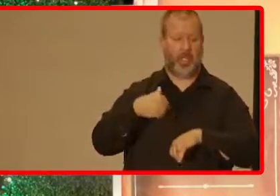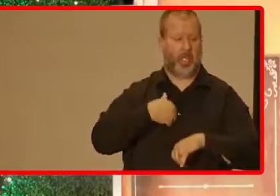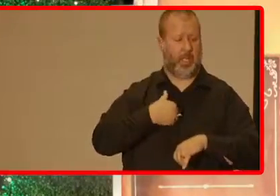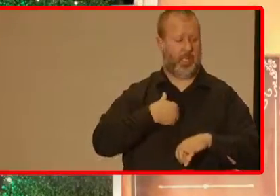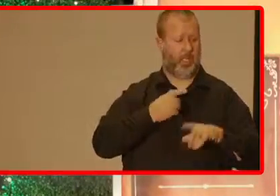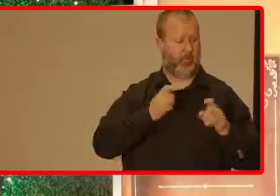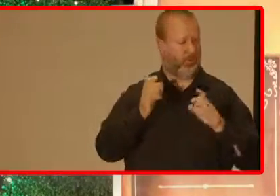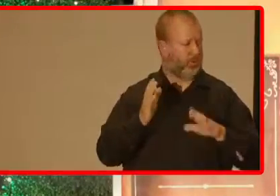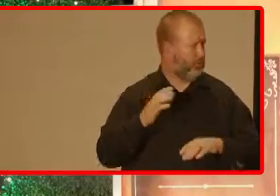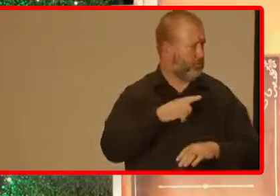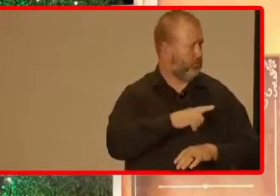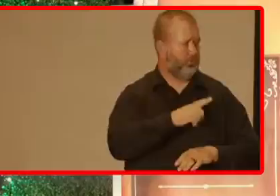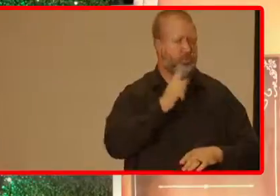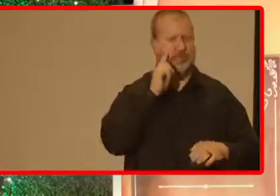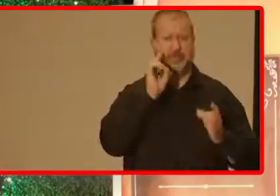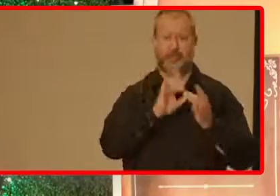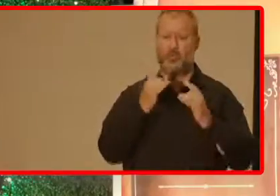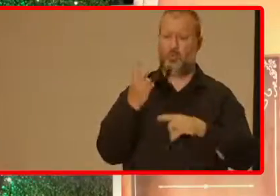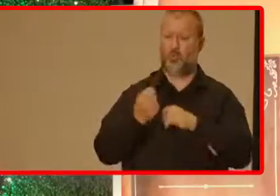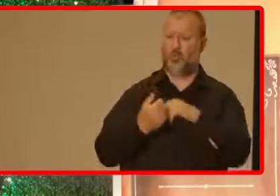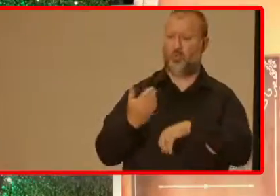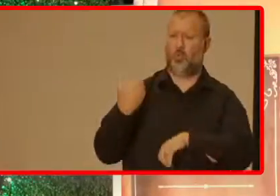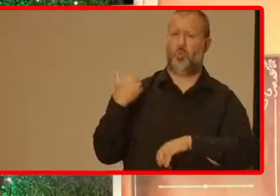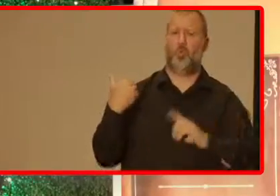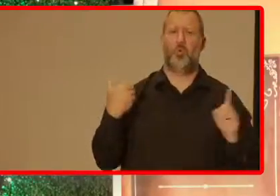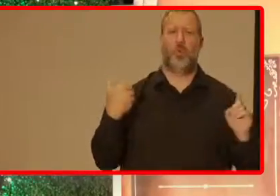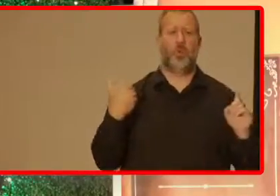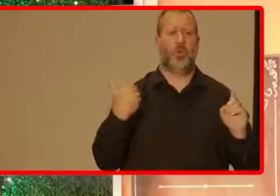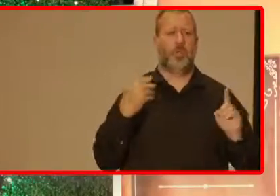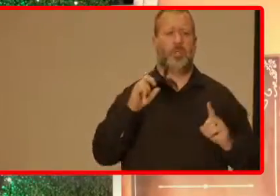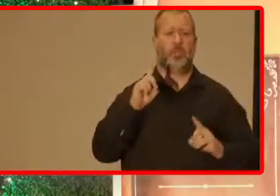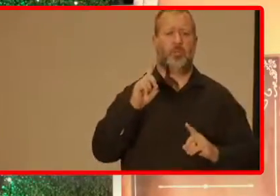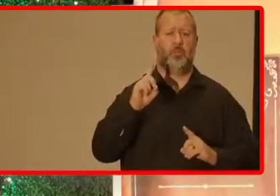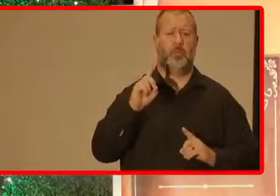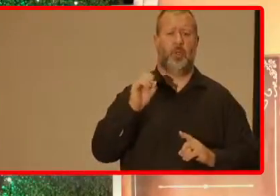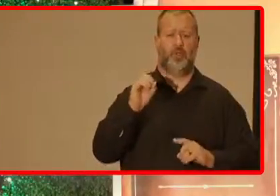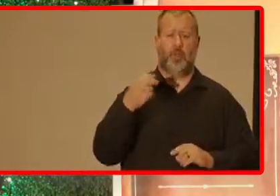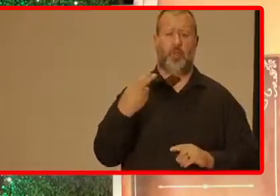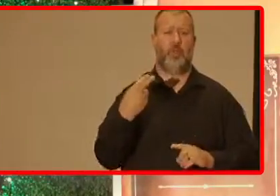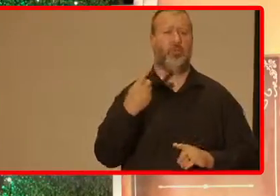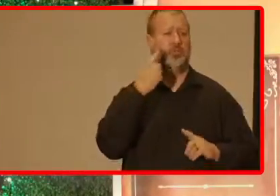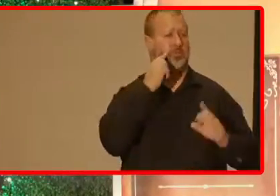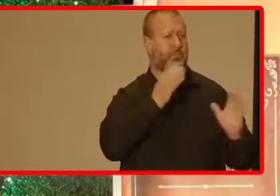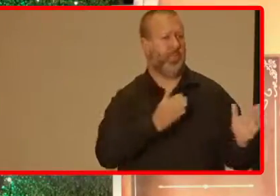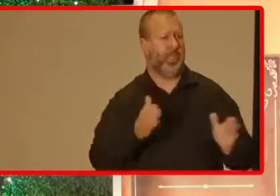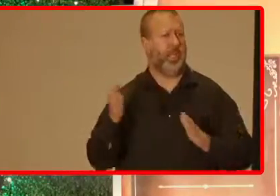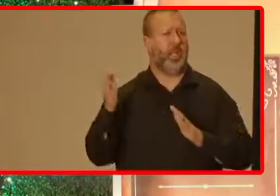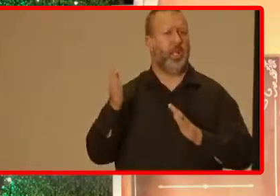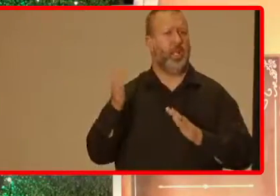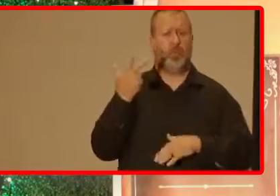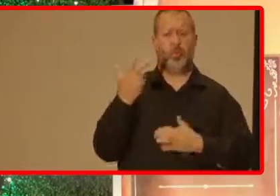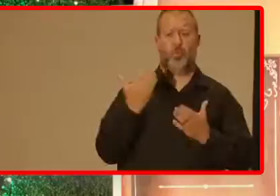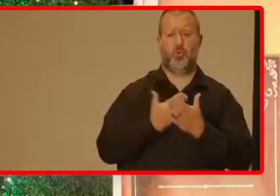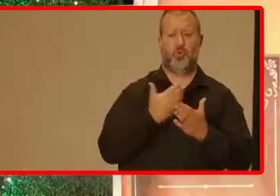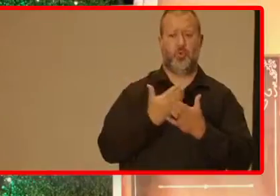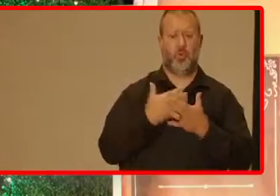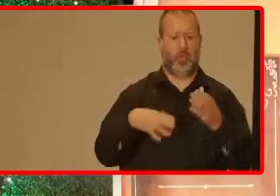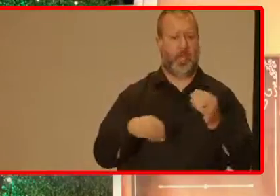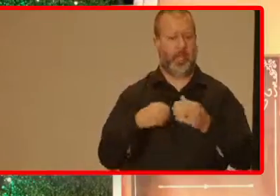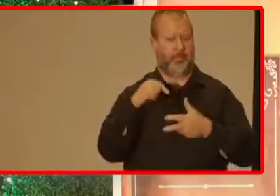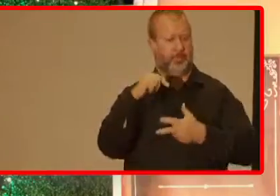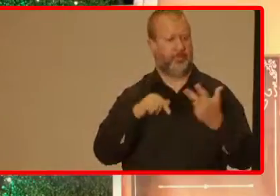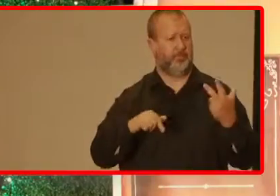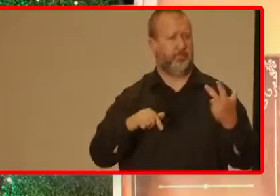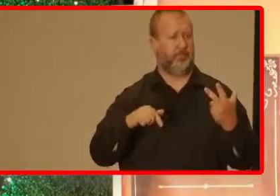Director Paisley spoke to this conference 2 years ago, the Department of Health was just planning on introducing three new conditions,